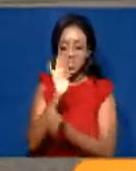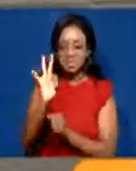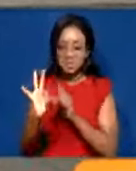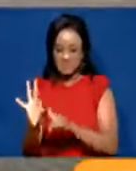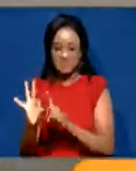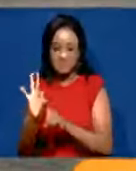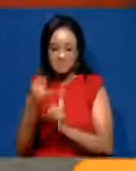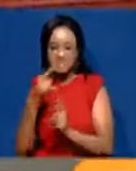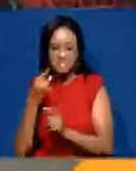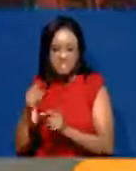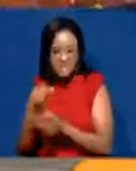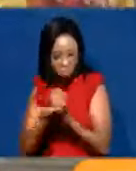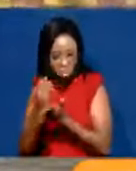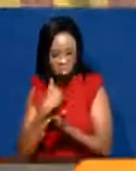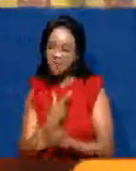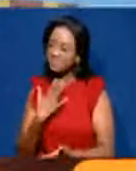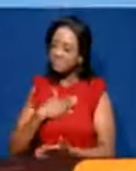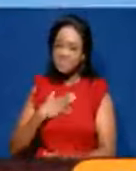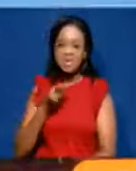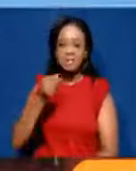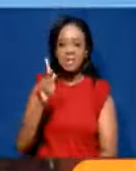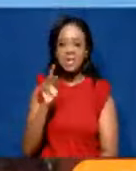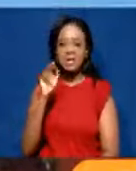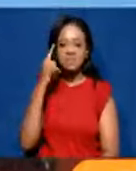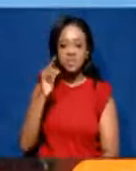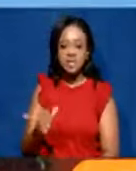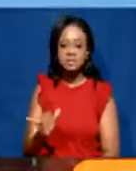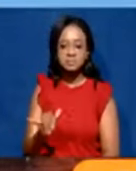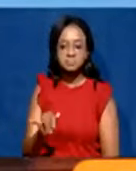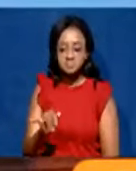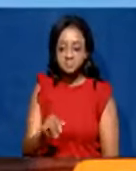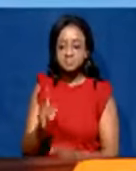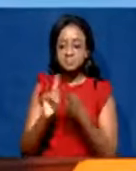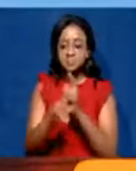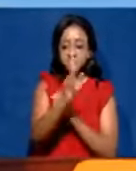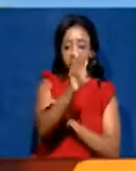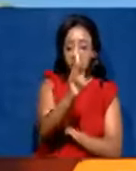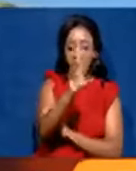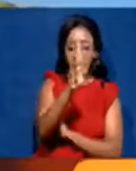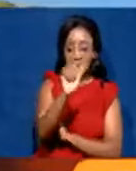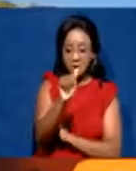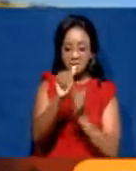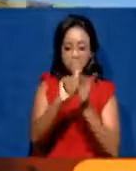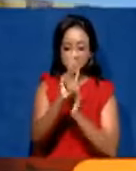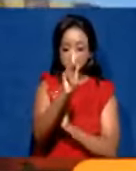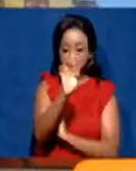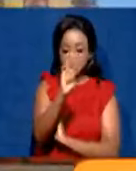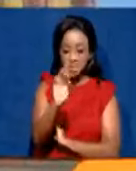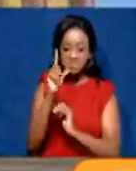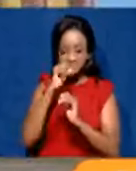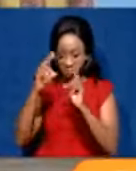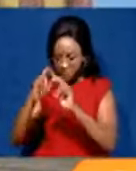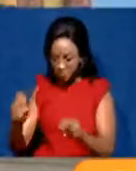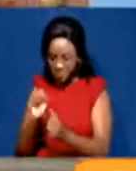been condemned. Kenya Revenue Authority and the Kenya Bureau of Standards KEBS have again sampled the 33 remaining